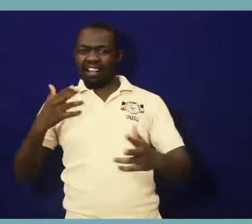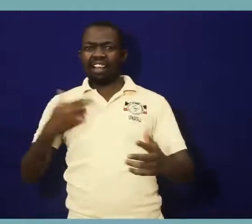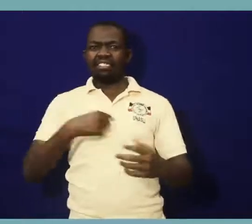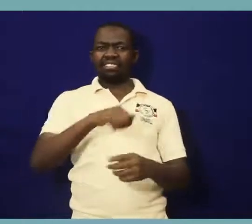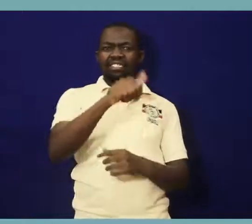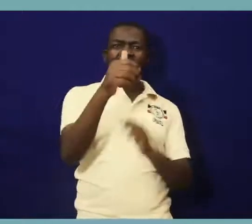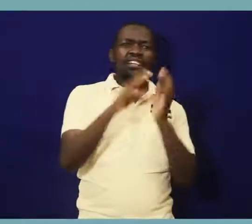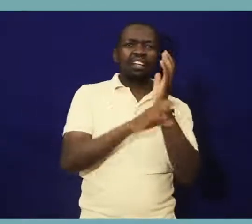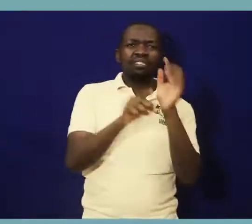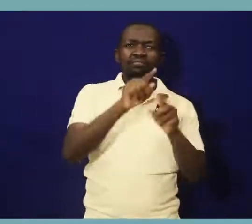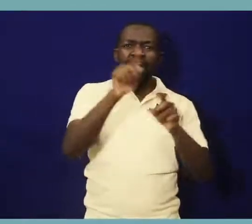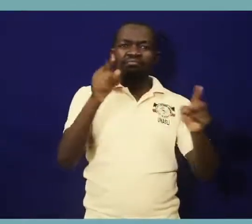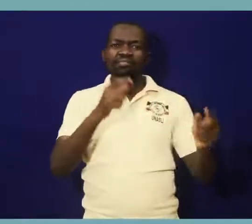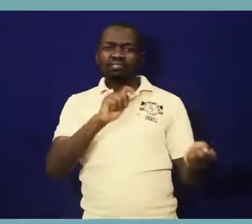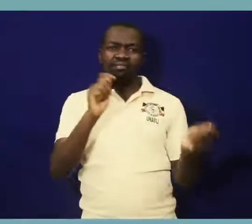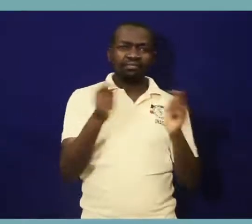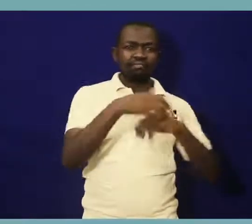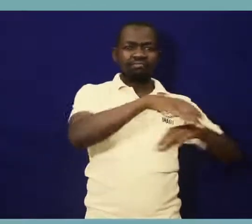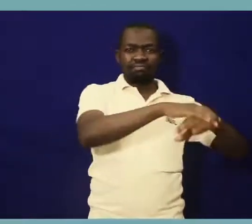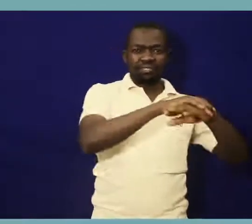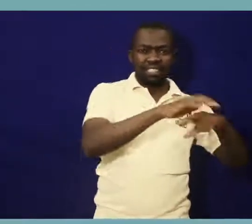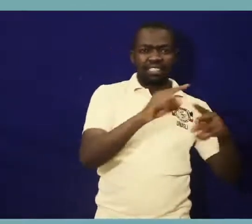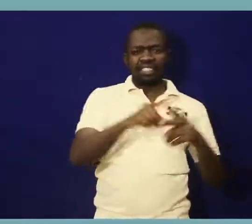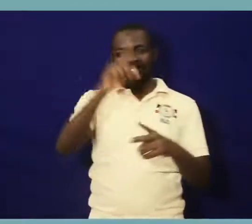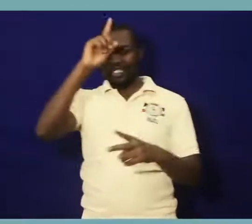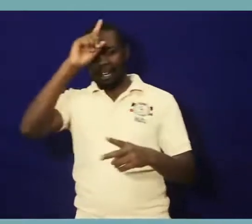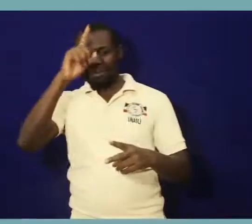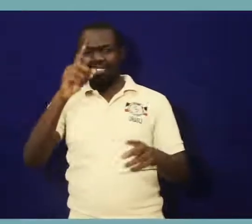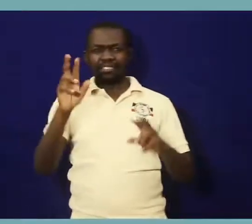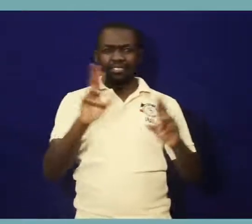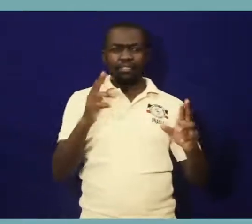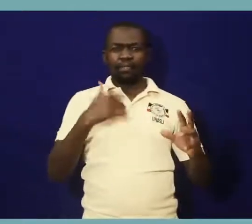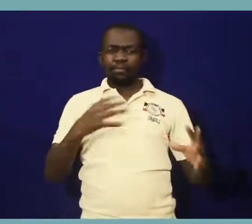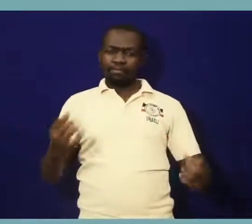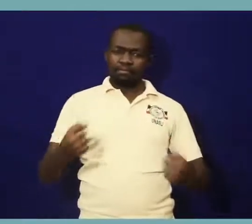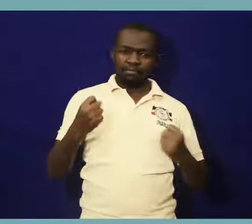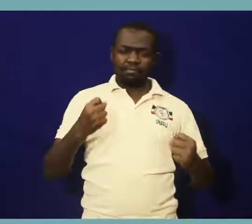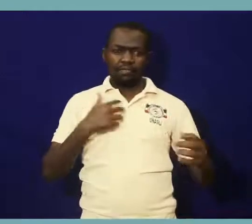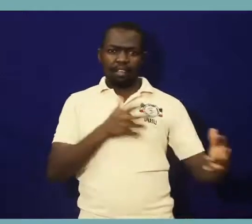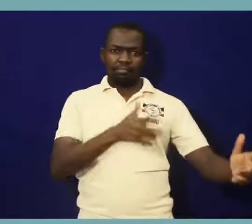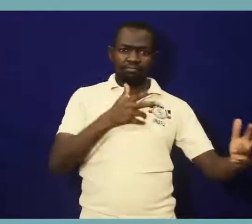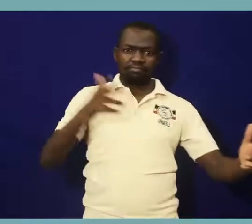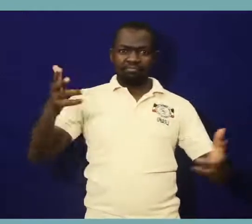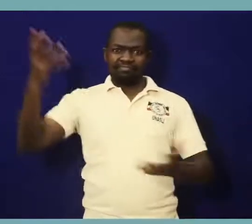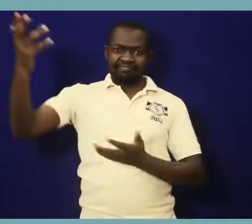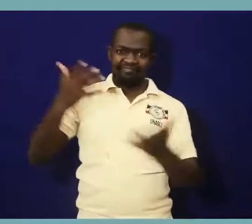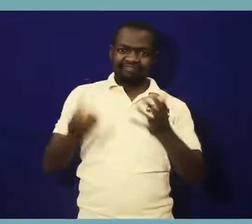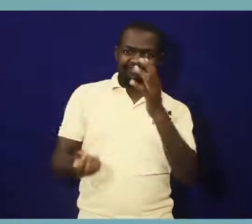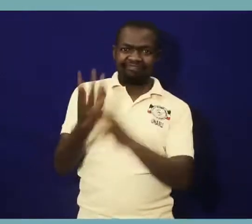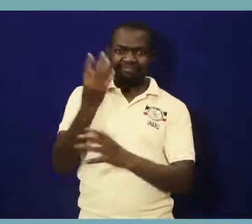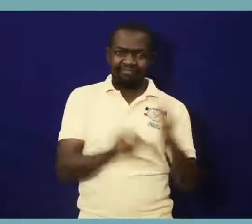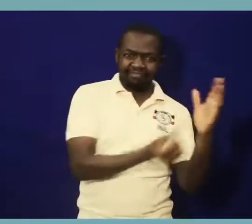Countries that time, Britain, Germany, had invented very strong guns.